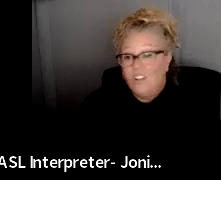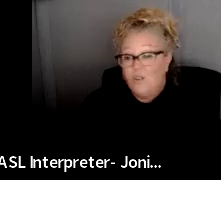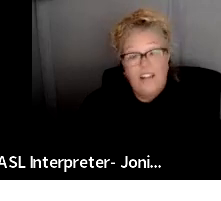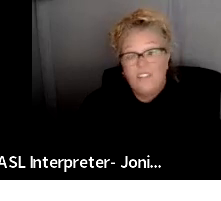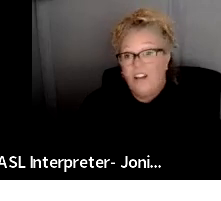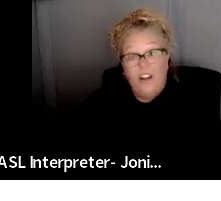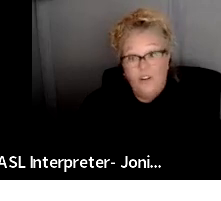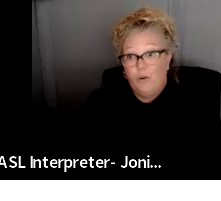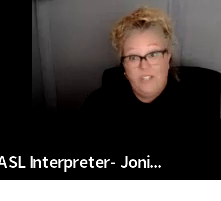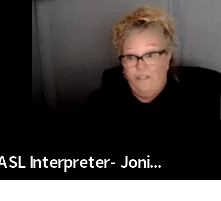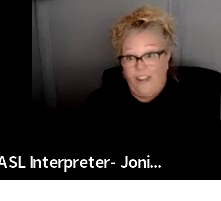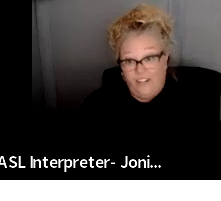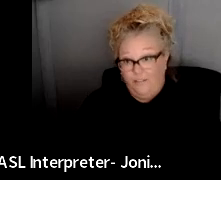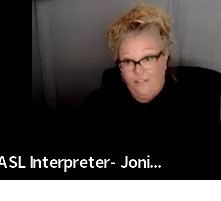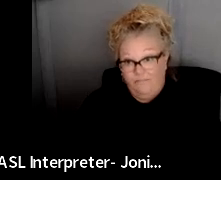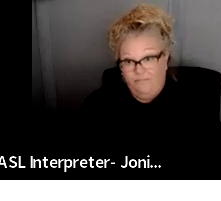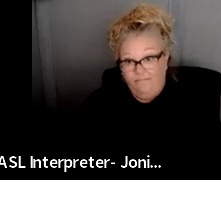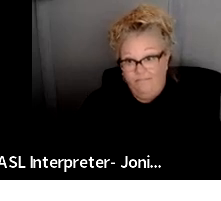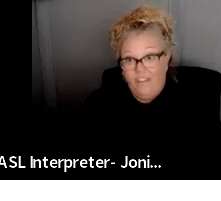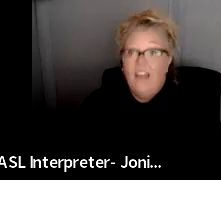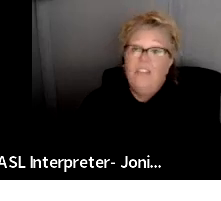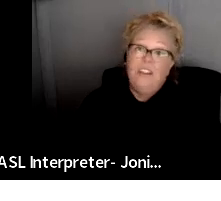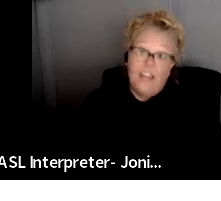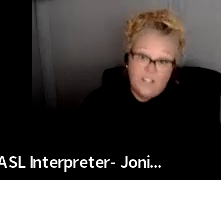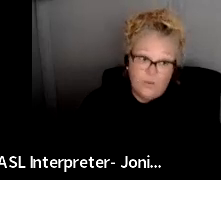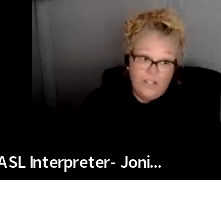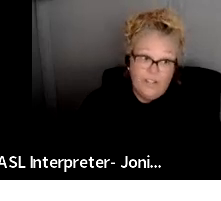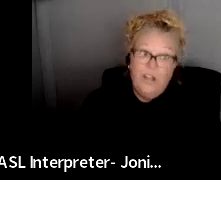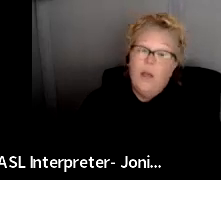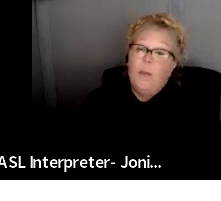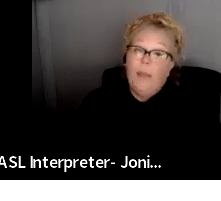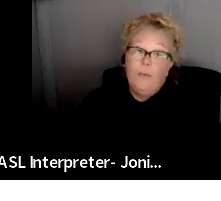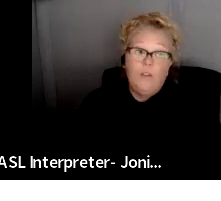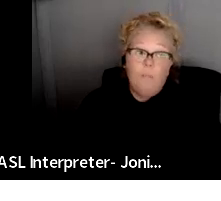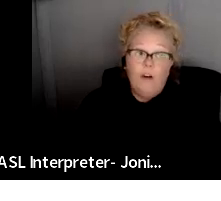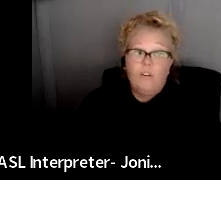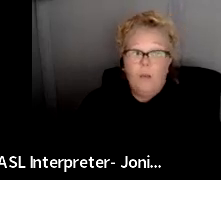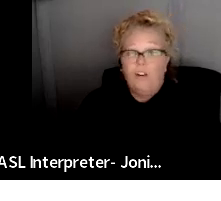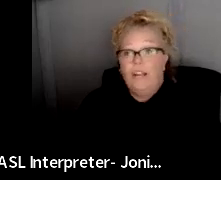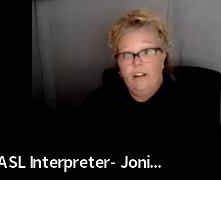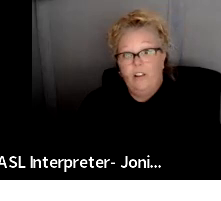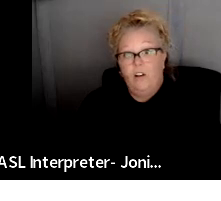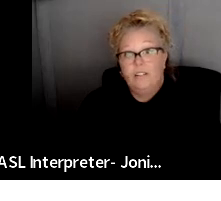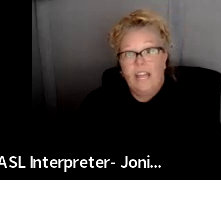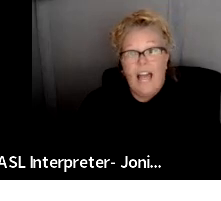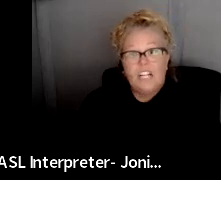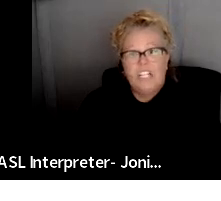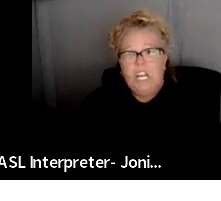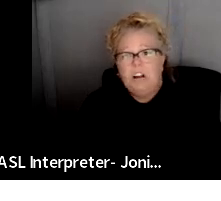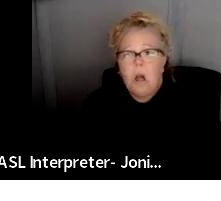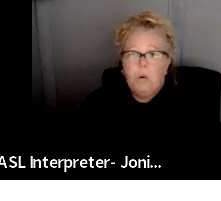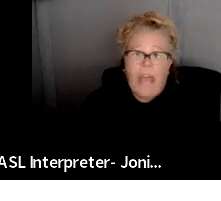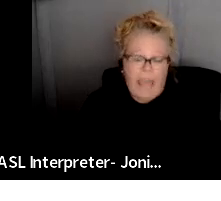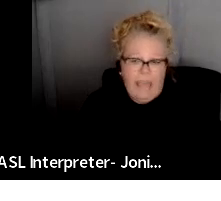And that's not 100% effective. The next one, people with mild or moderate hearing loss can